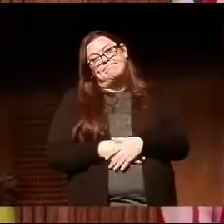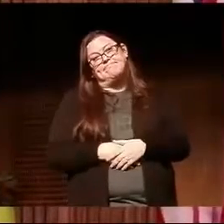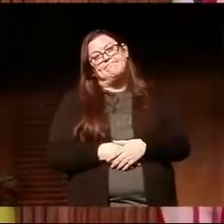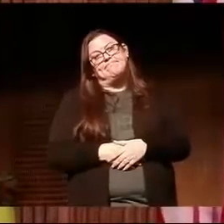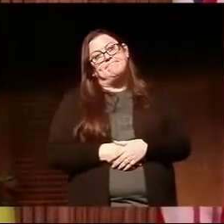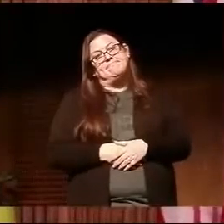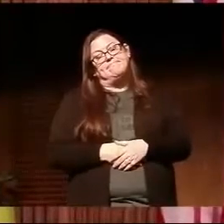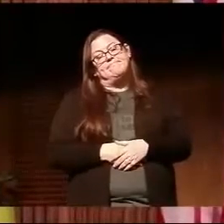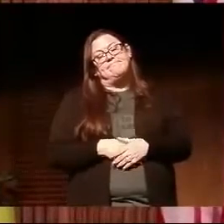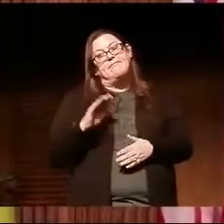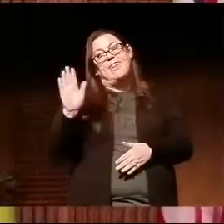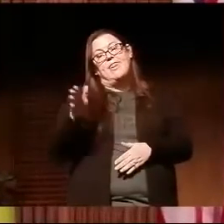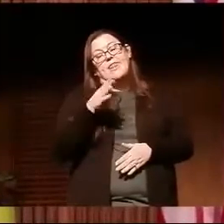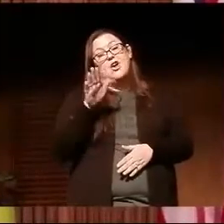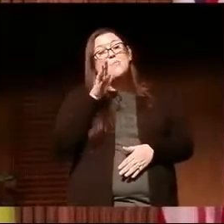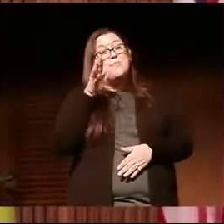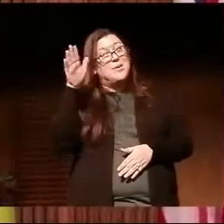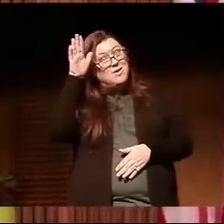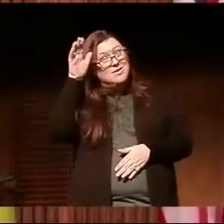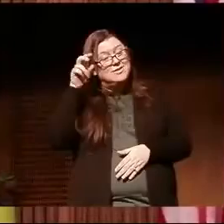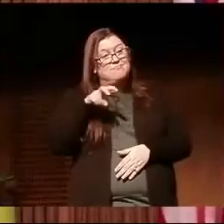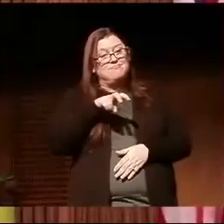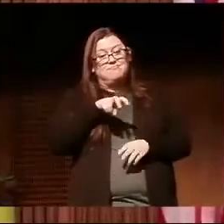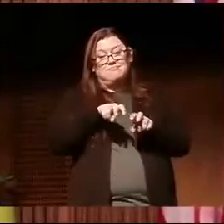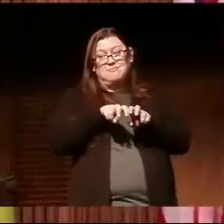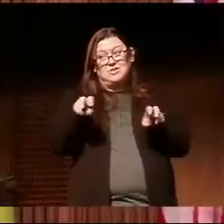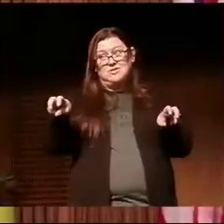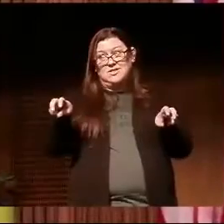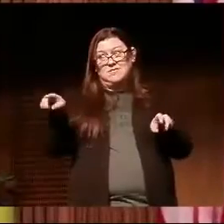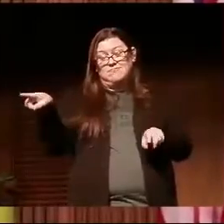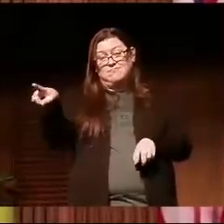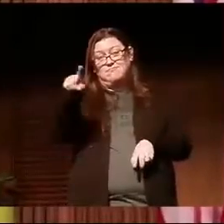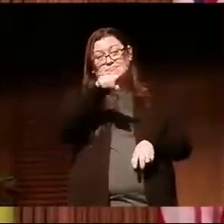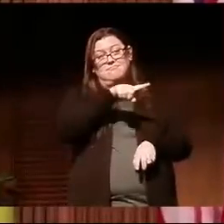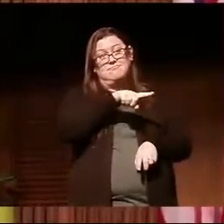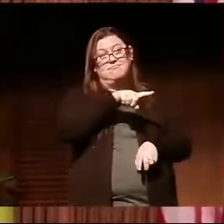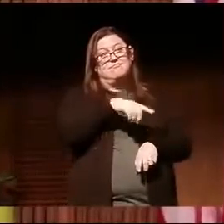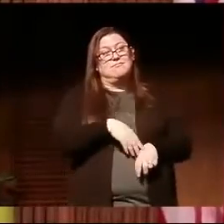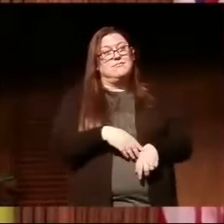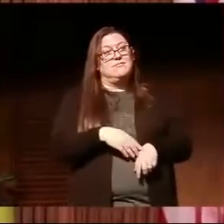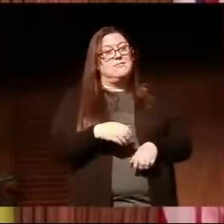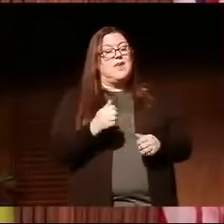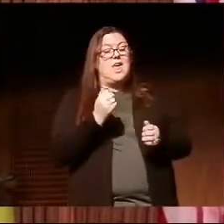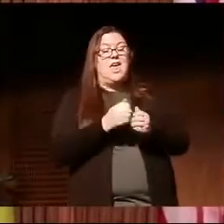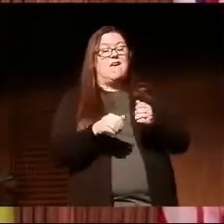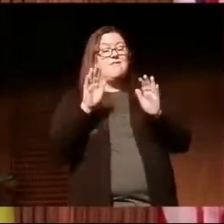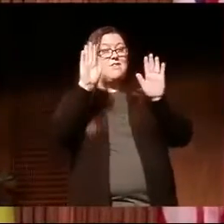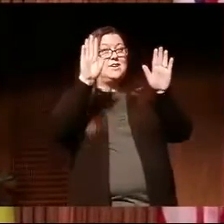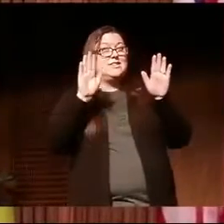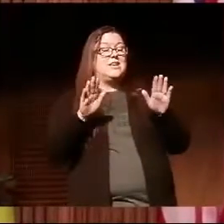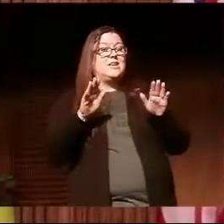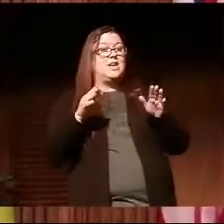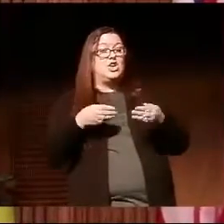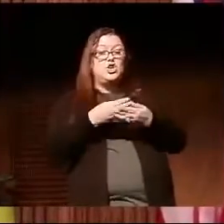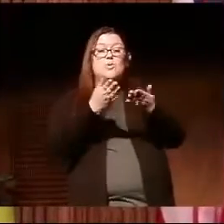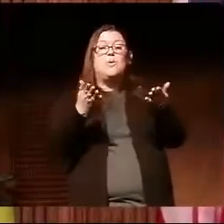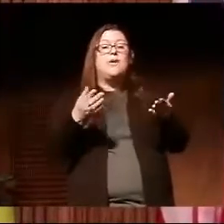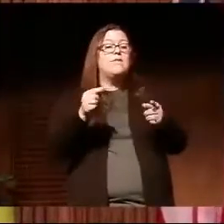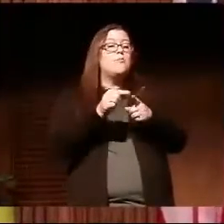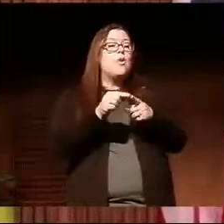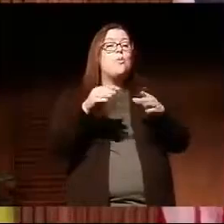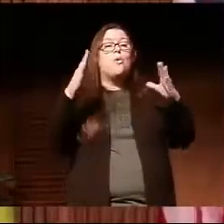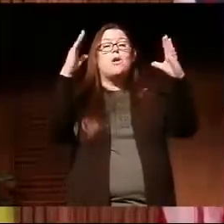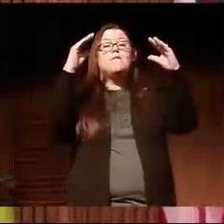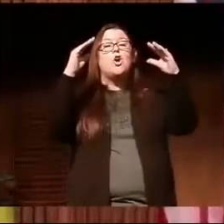Again, their parents sit in your pews. And every Sunday, you stand up and need to give them a word of hope when